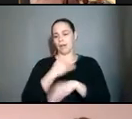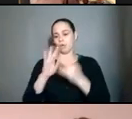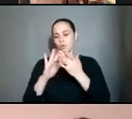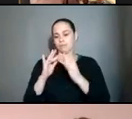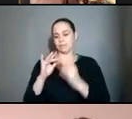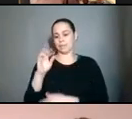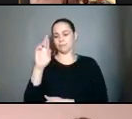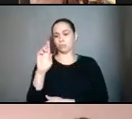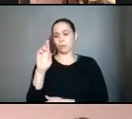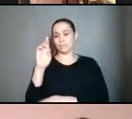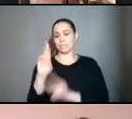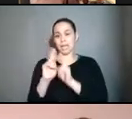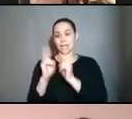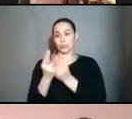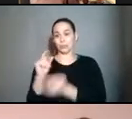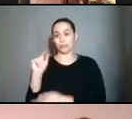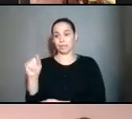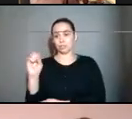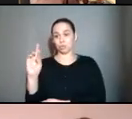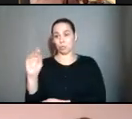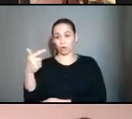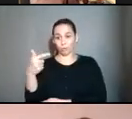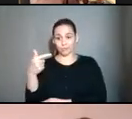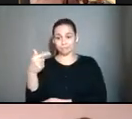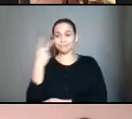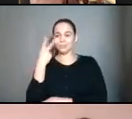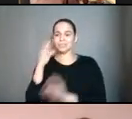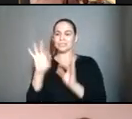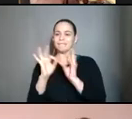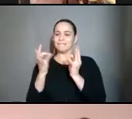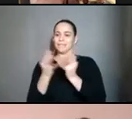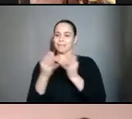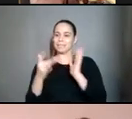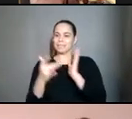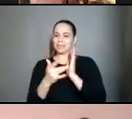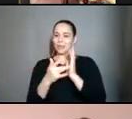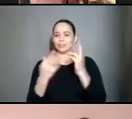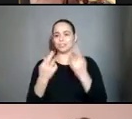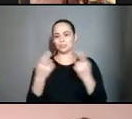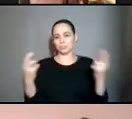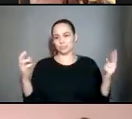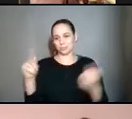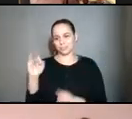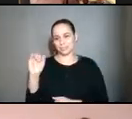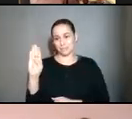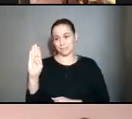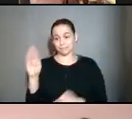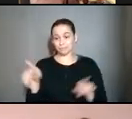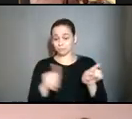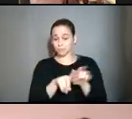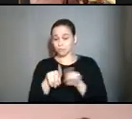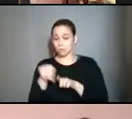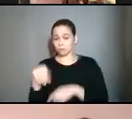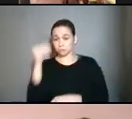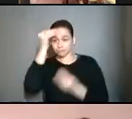riversideunified.org, underneath the Family Technology Resources tab. In addition to the information that